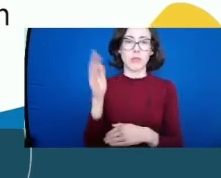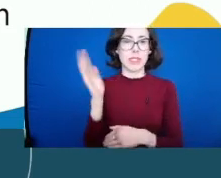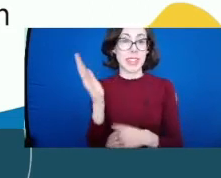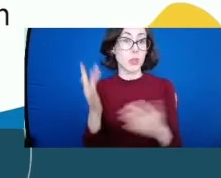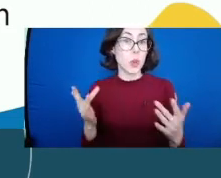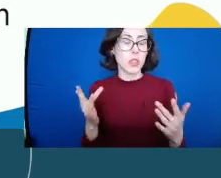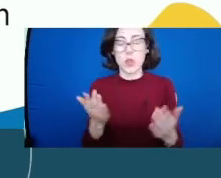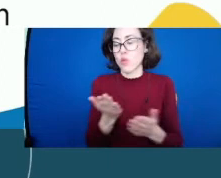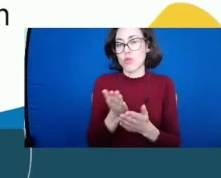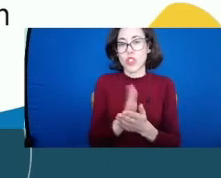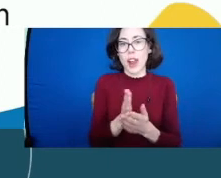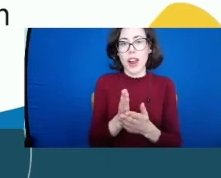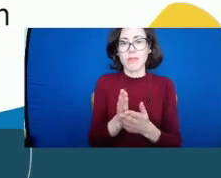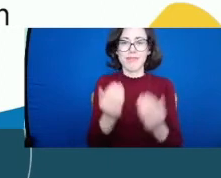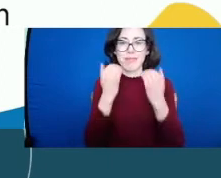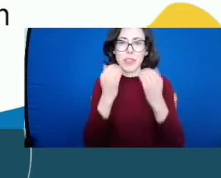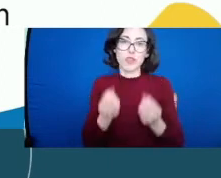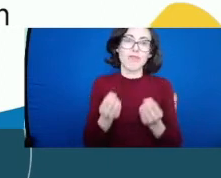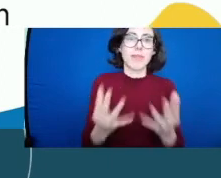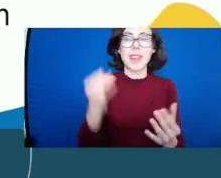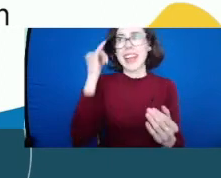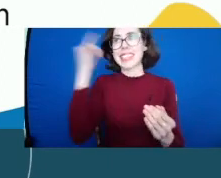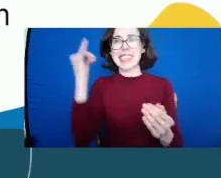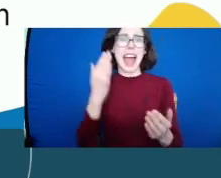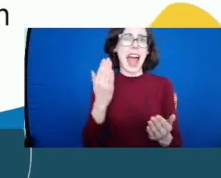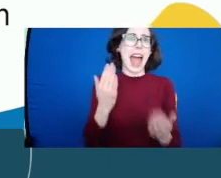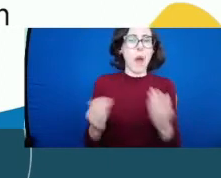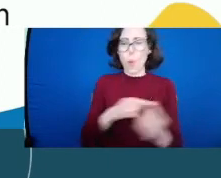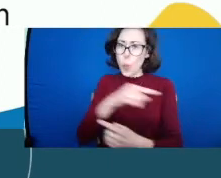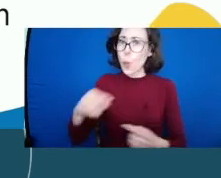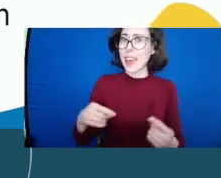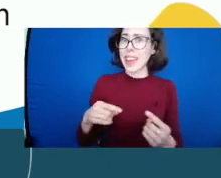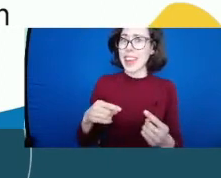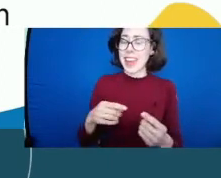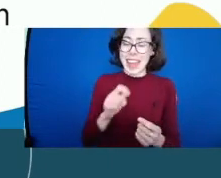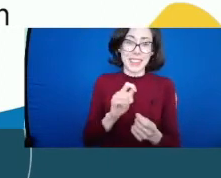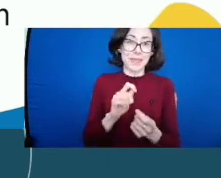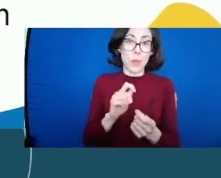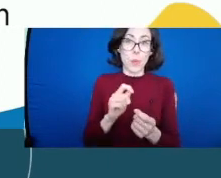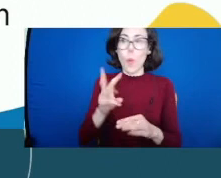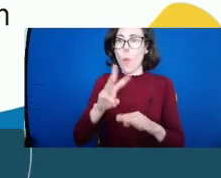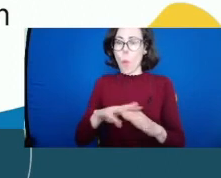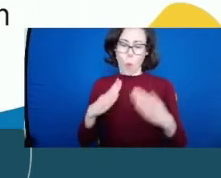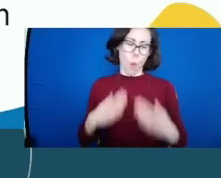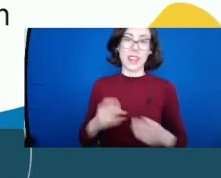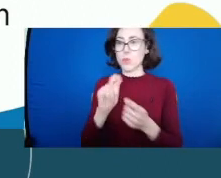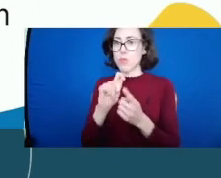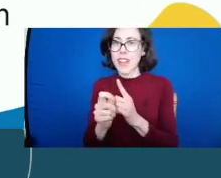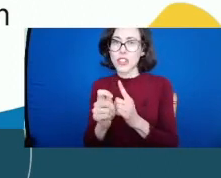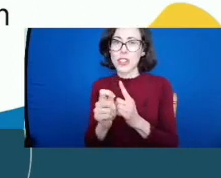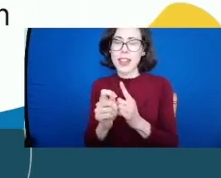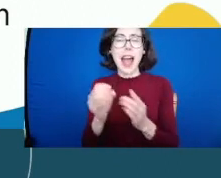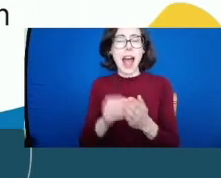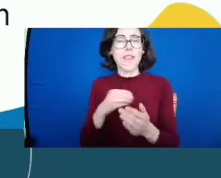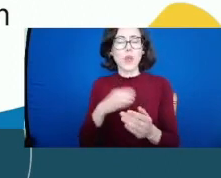with you some ideas on how we as adaptive physical activity professionals, wellness professionals, really need to begin to build out what we